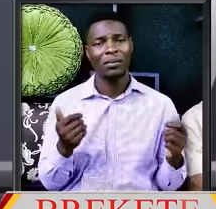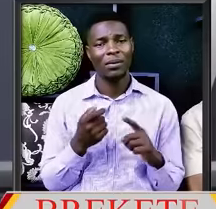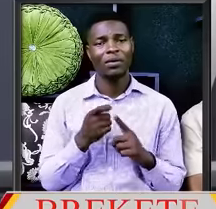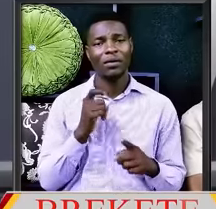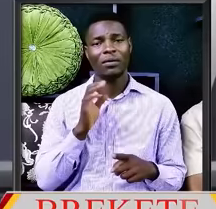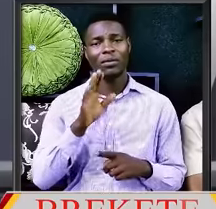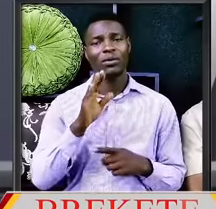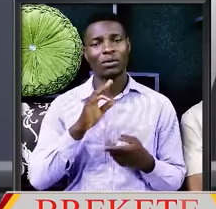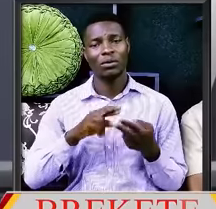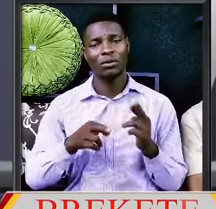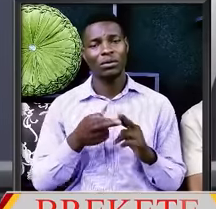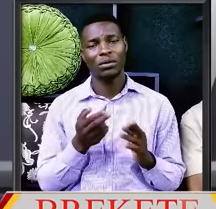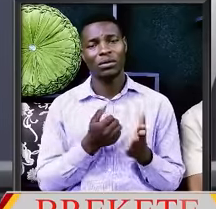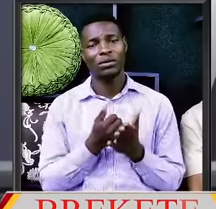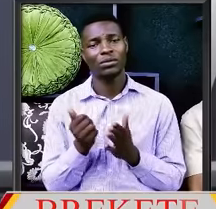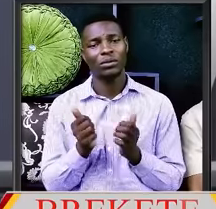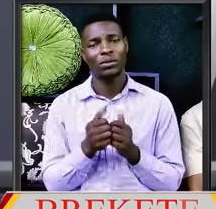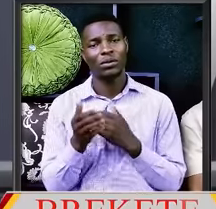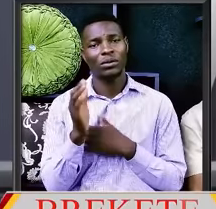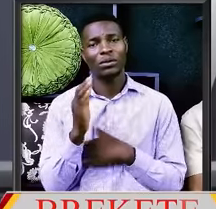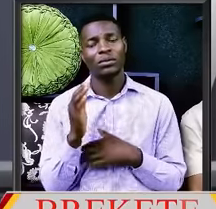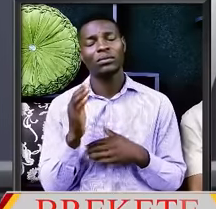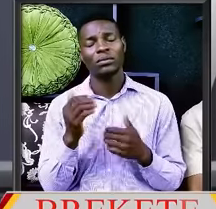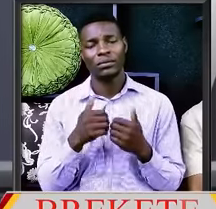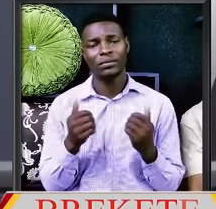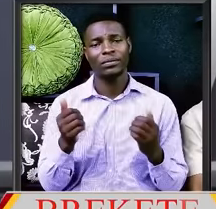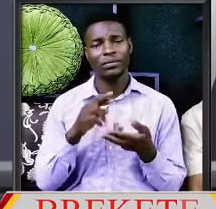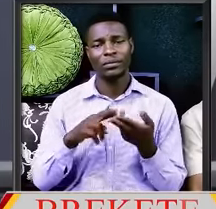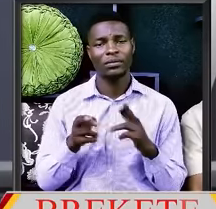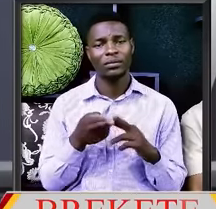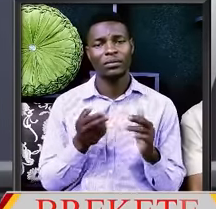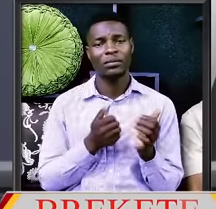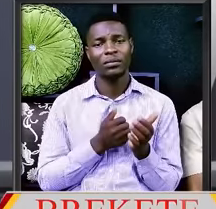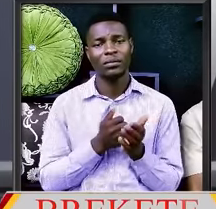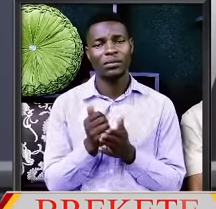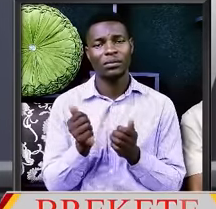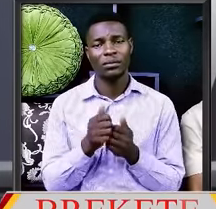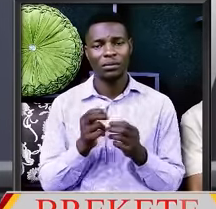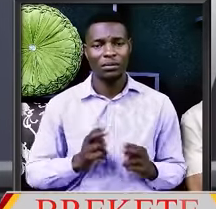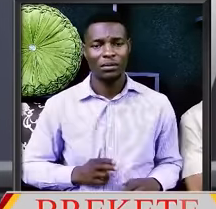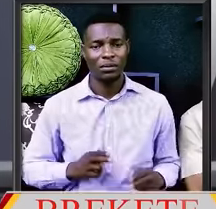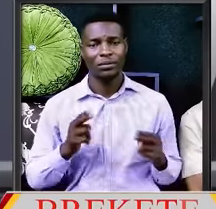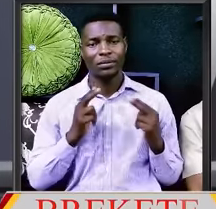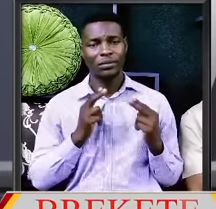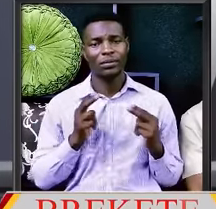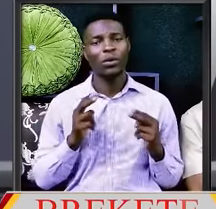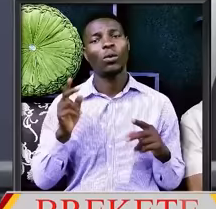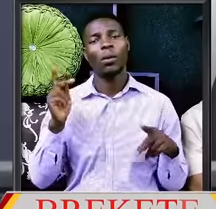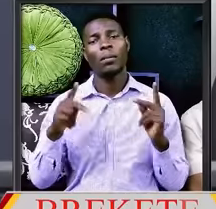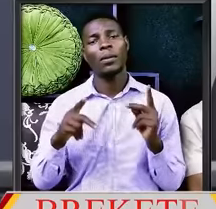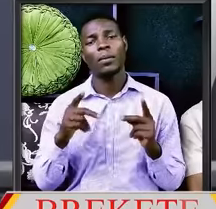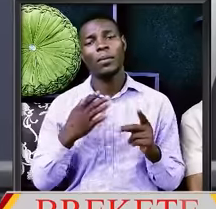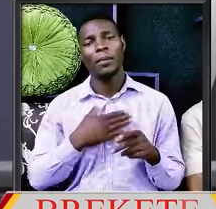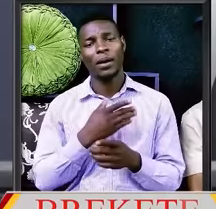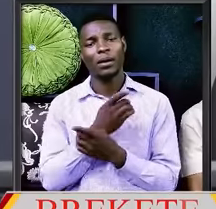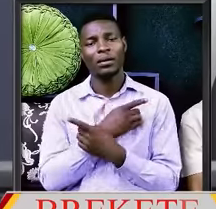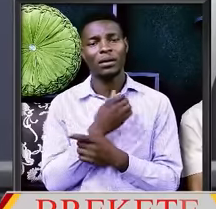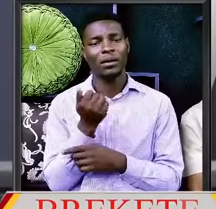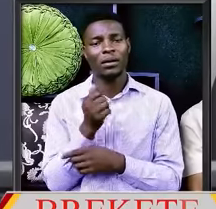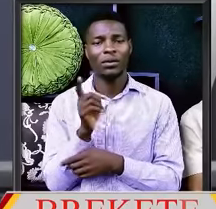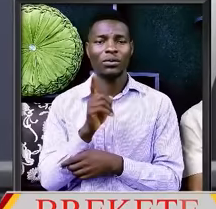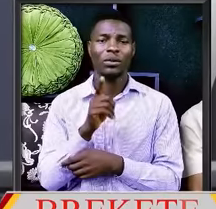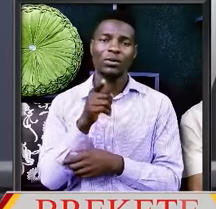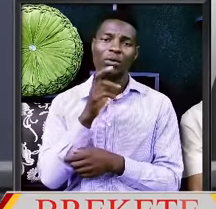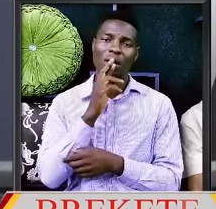relationship with God and your relationship with fellow human beings. My dear, anywhere where you did, just try